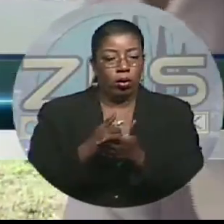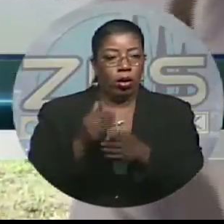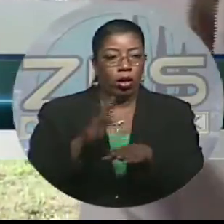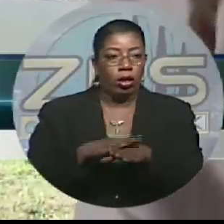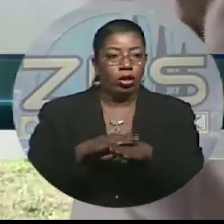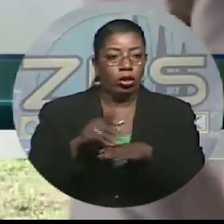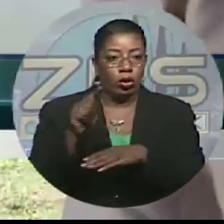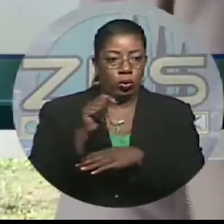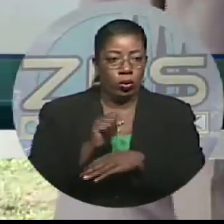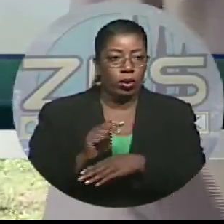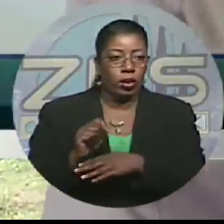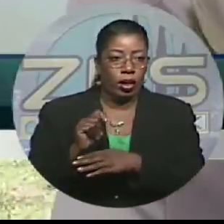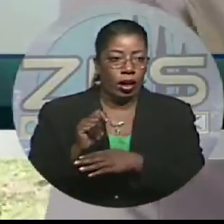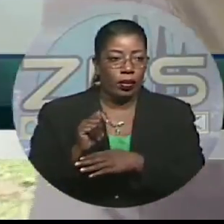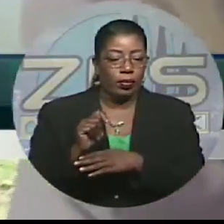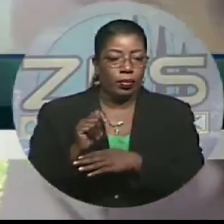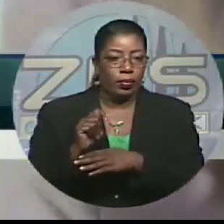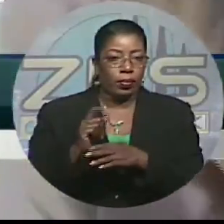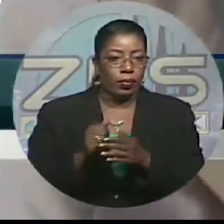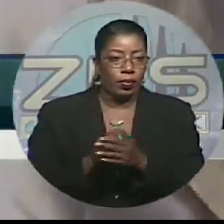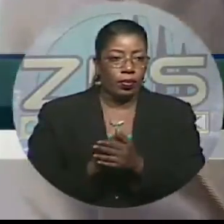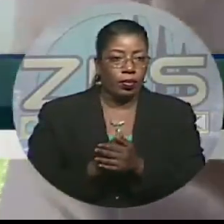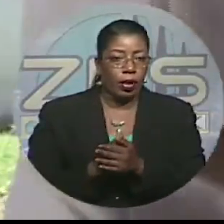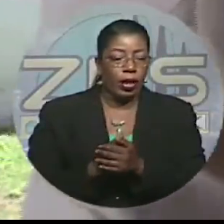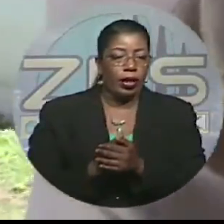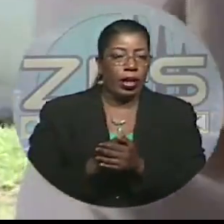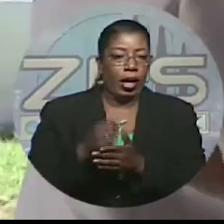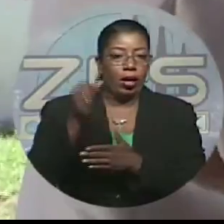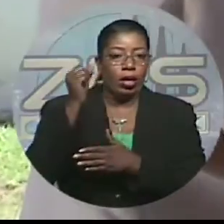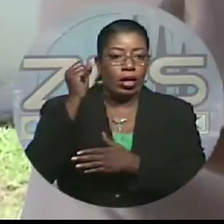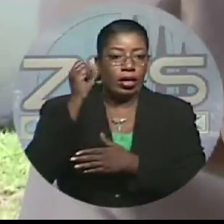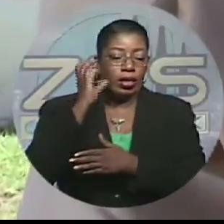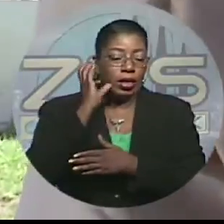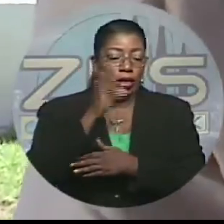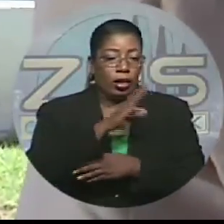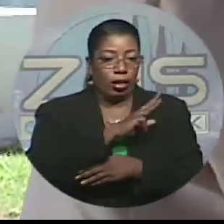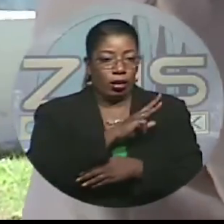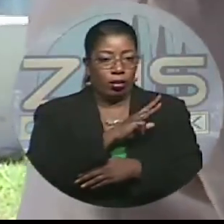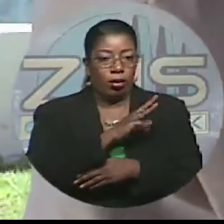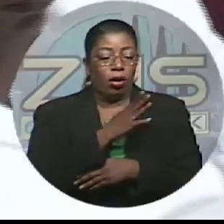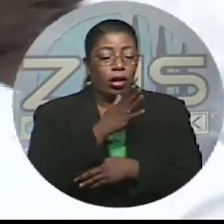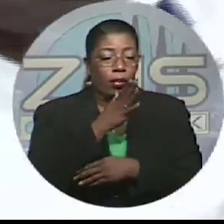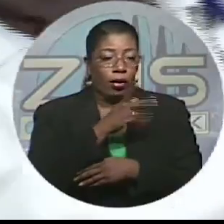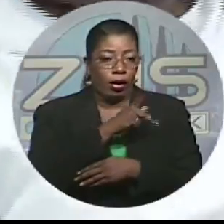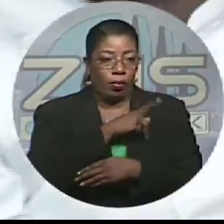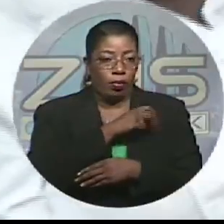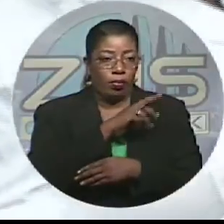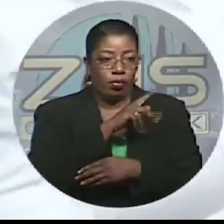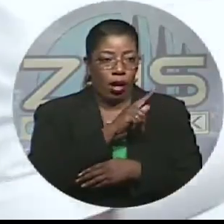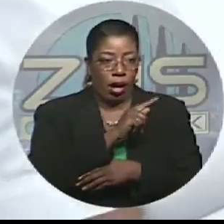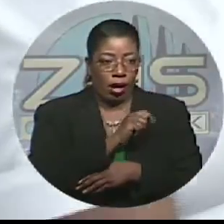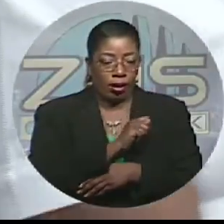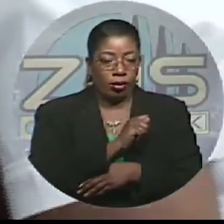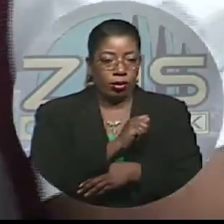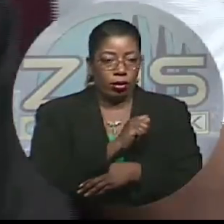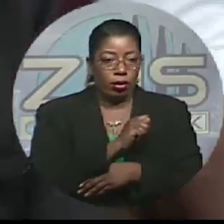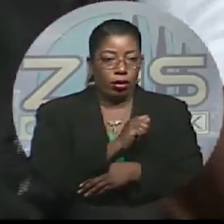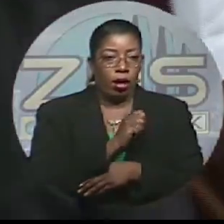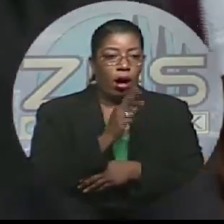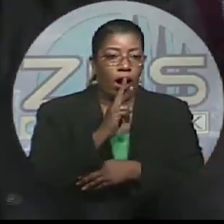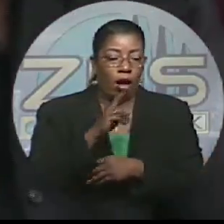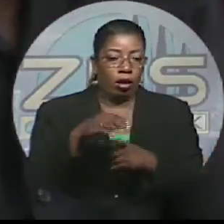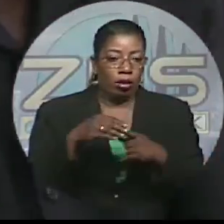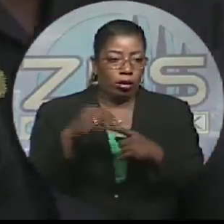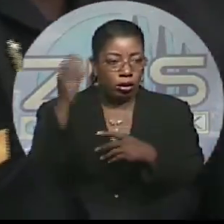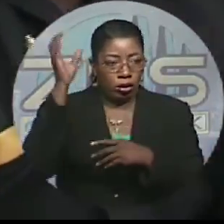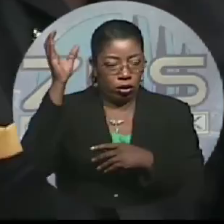Tuesday. Urban Renewal Commission co-chair Cynthia Mother Pratt indicated that Sandilands Geriatric Center residents are of